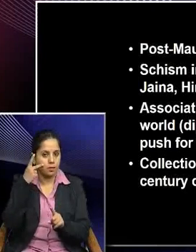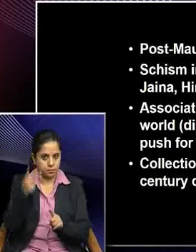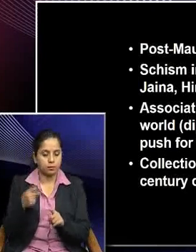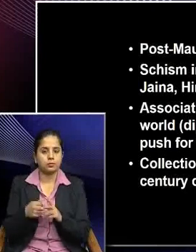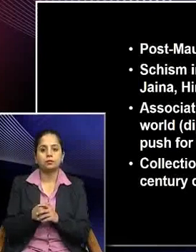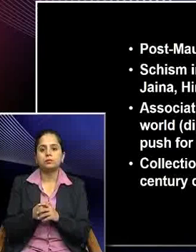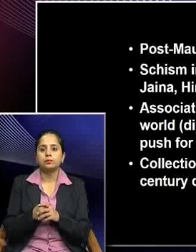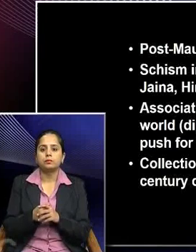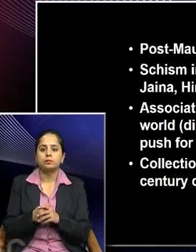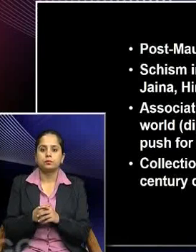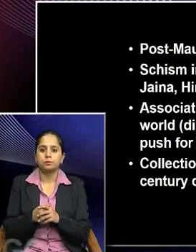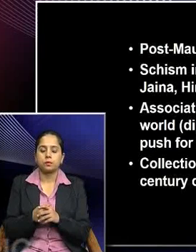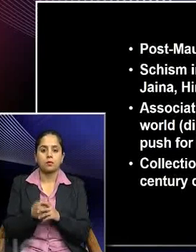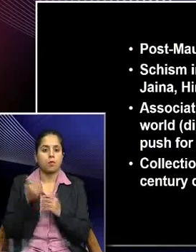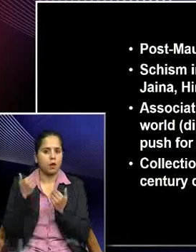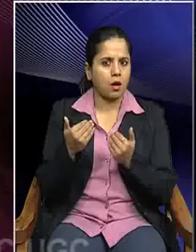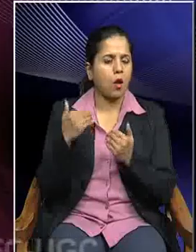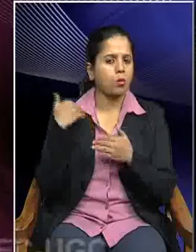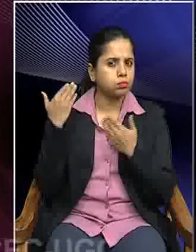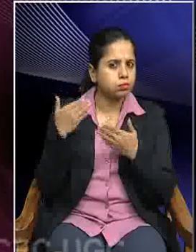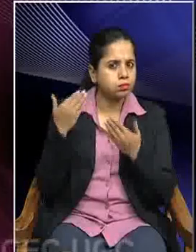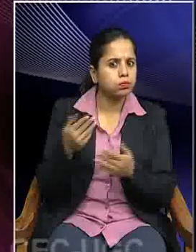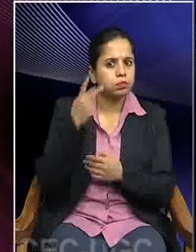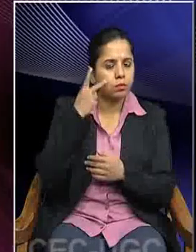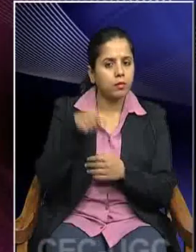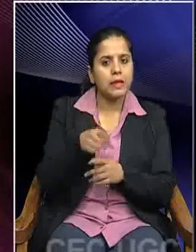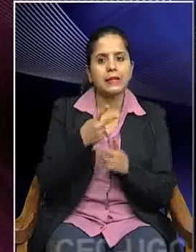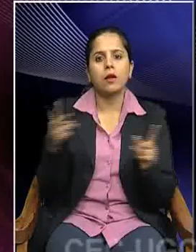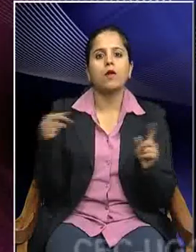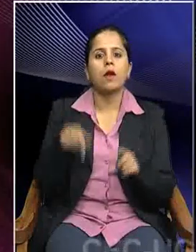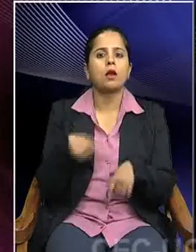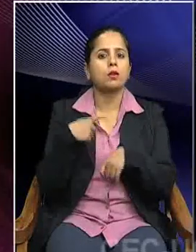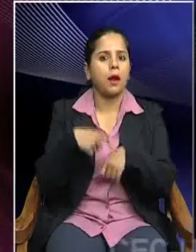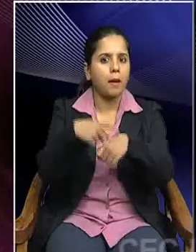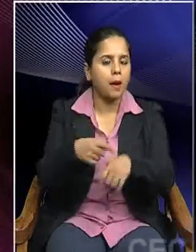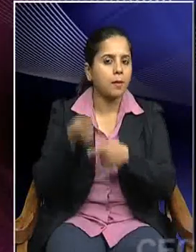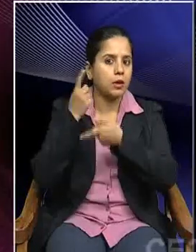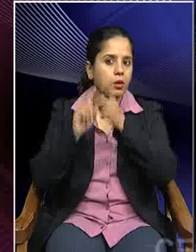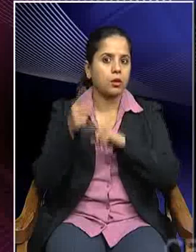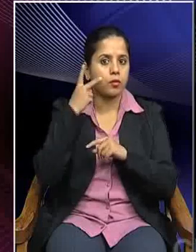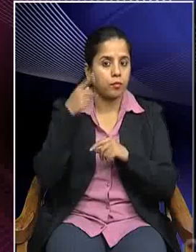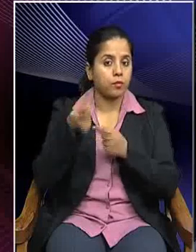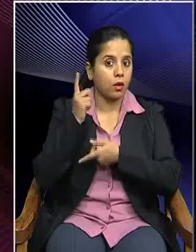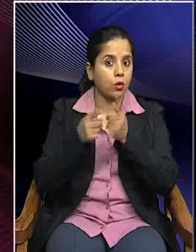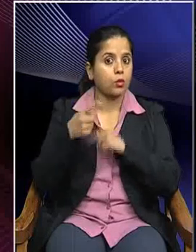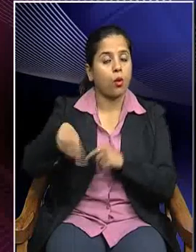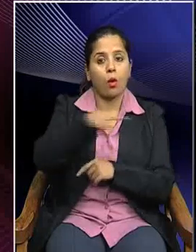Now, over different points of time in history, historians